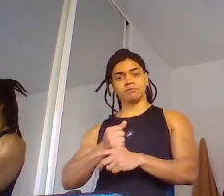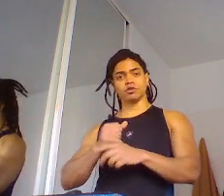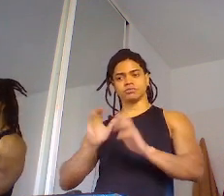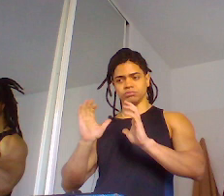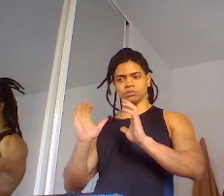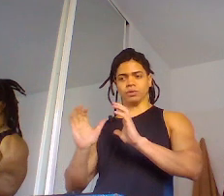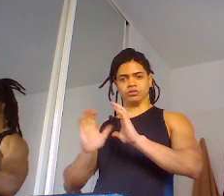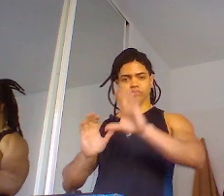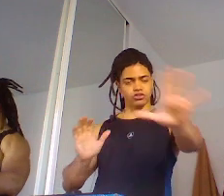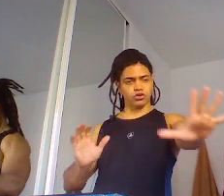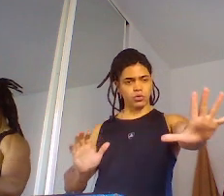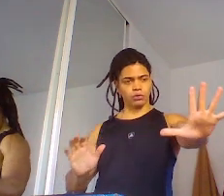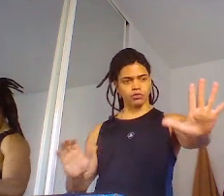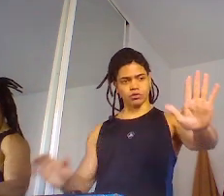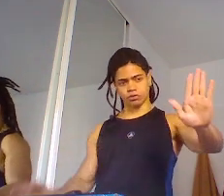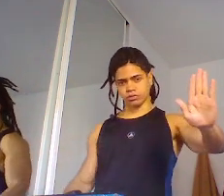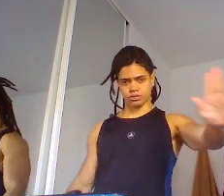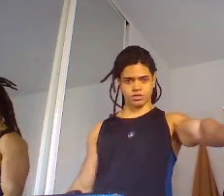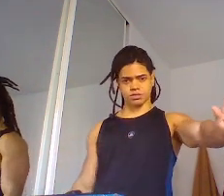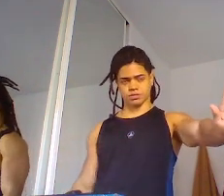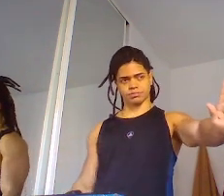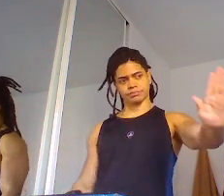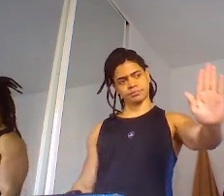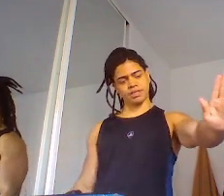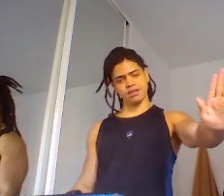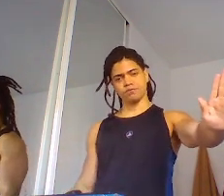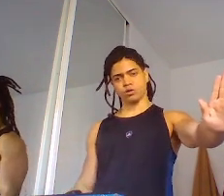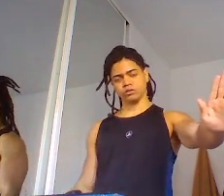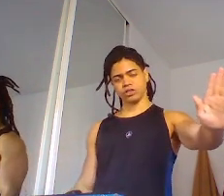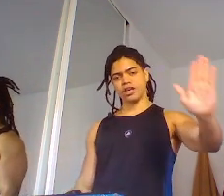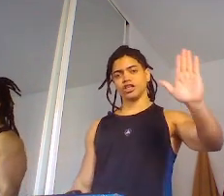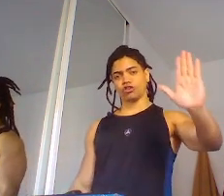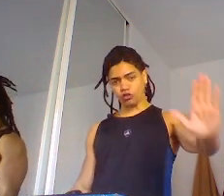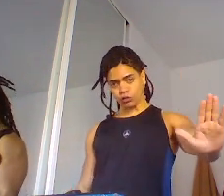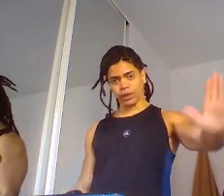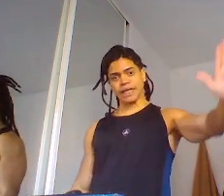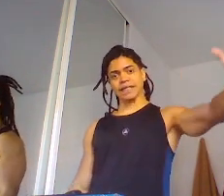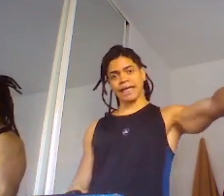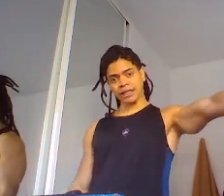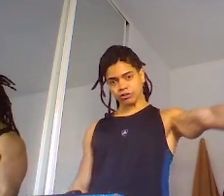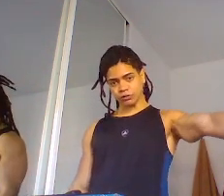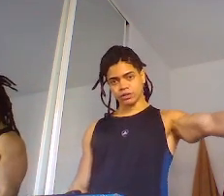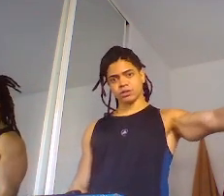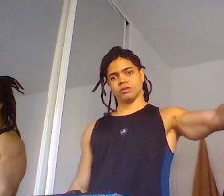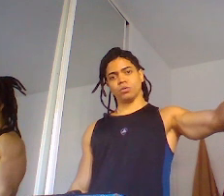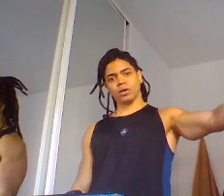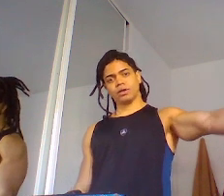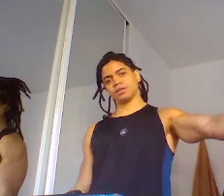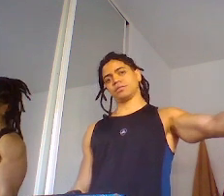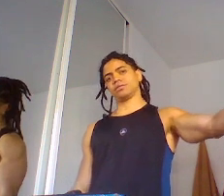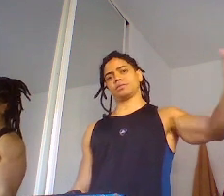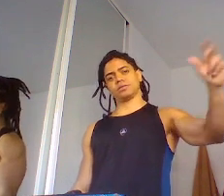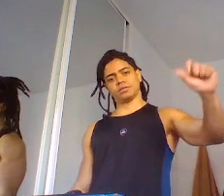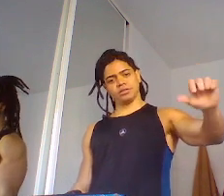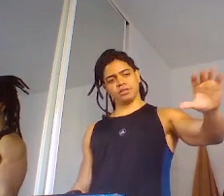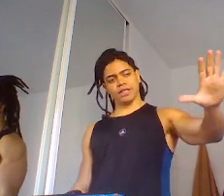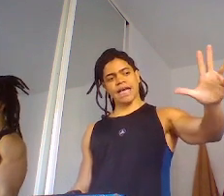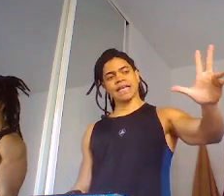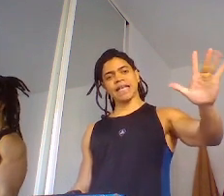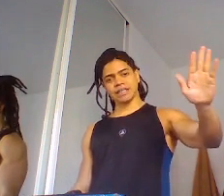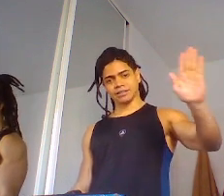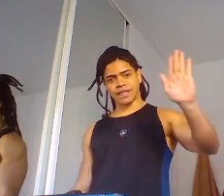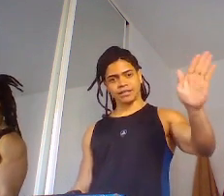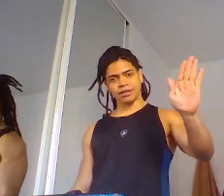Outstanding invoice. So when you show your invoice to a lender where